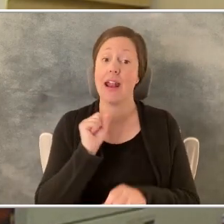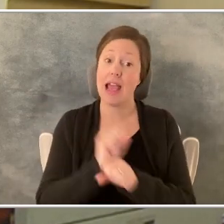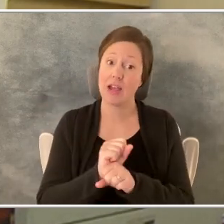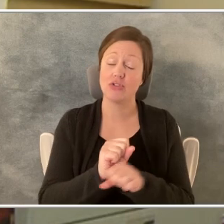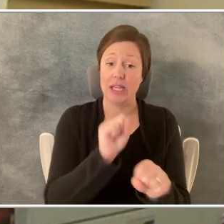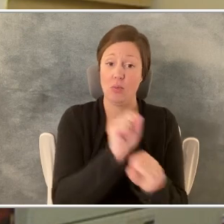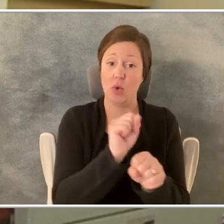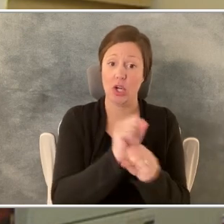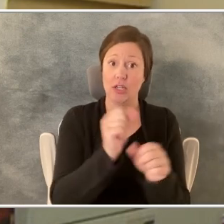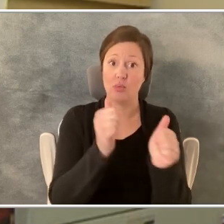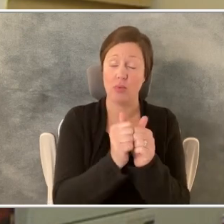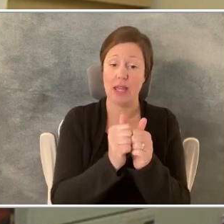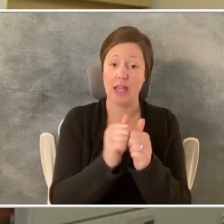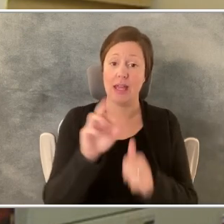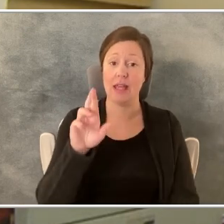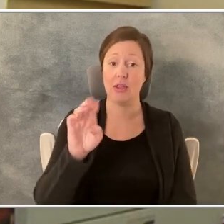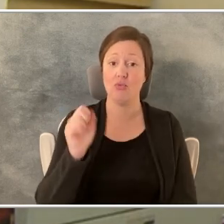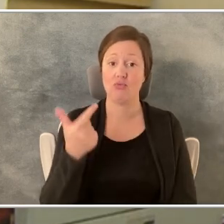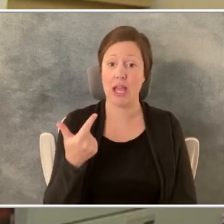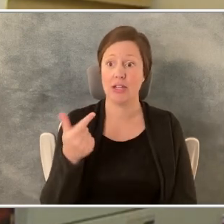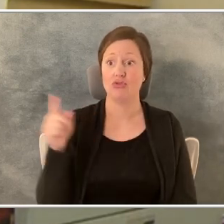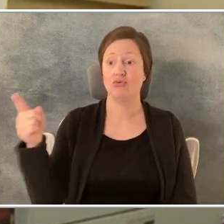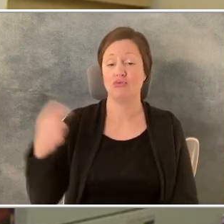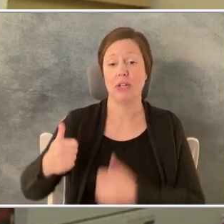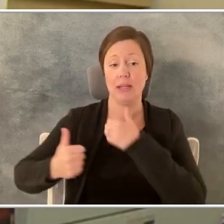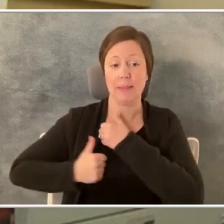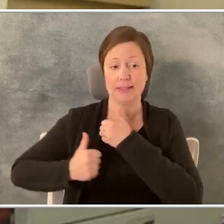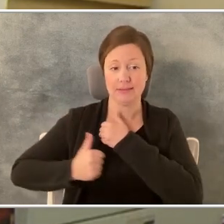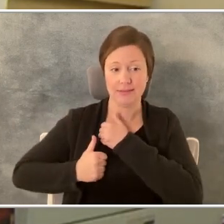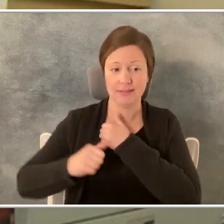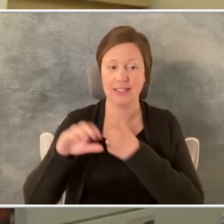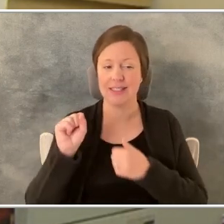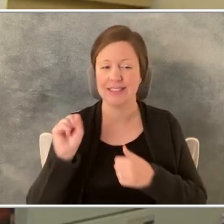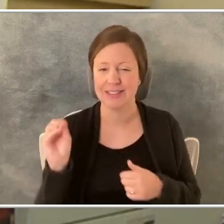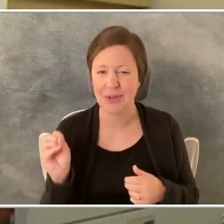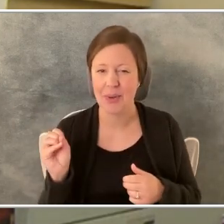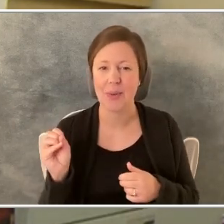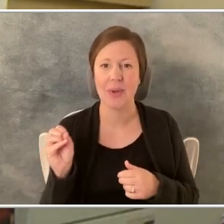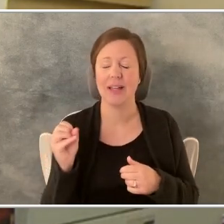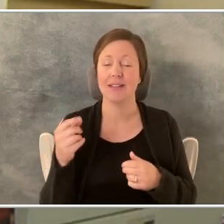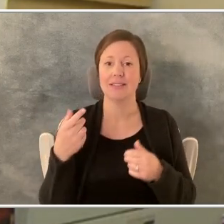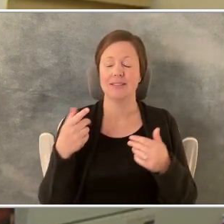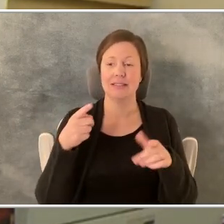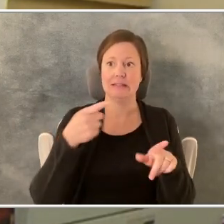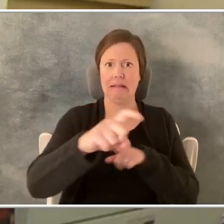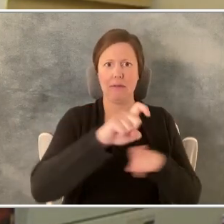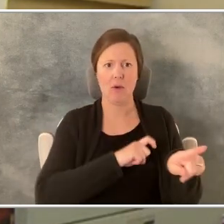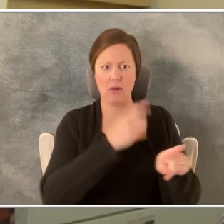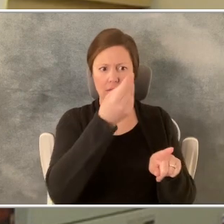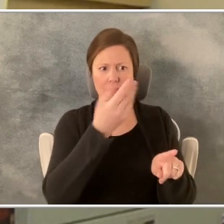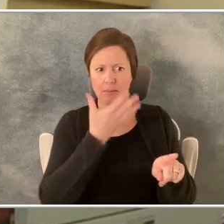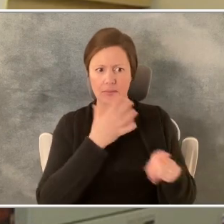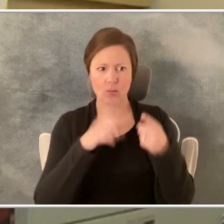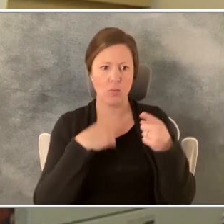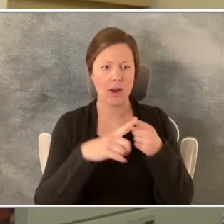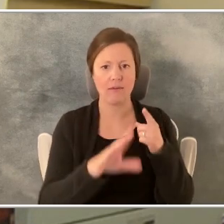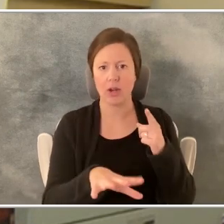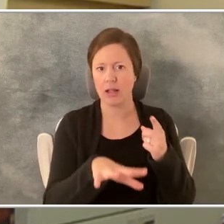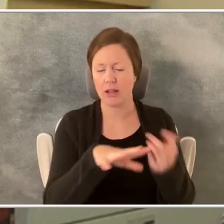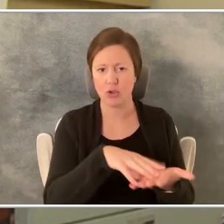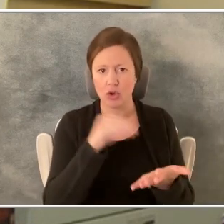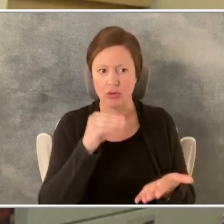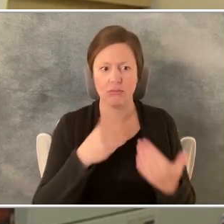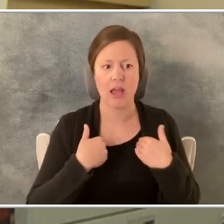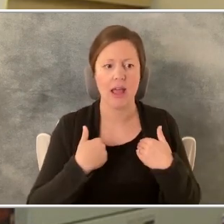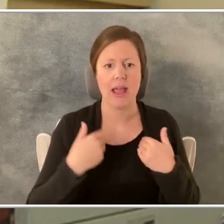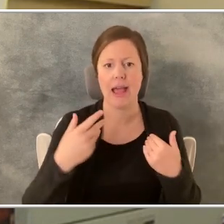Reg overseas. And he called when he found out that I had prostate cancer and asked me to